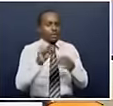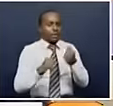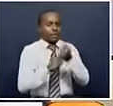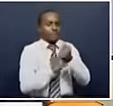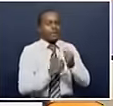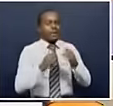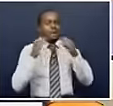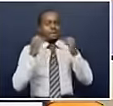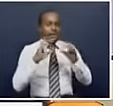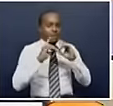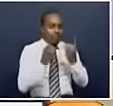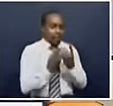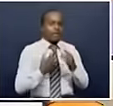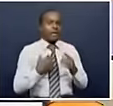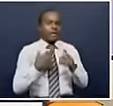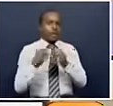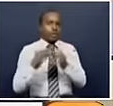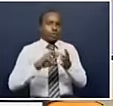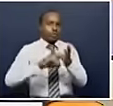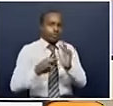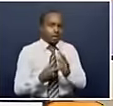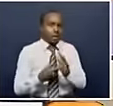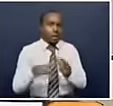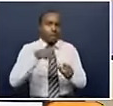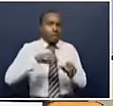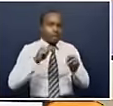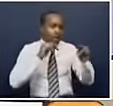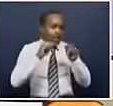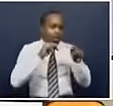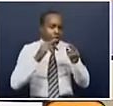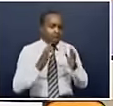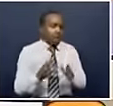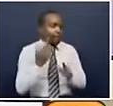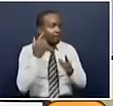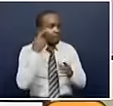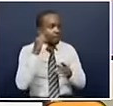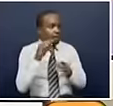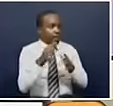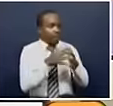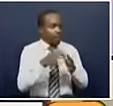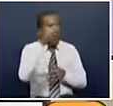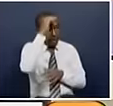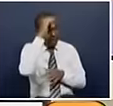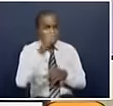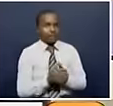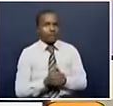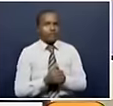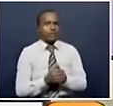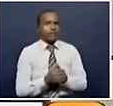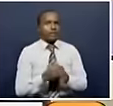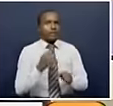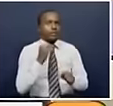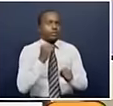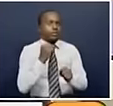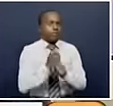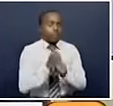contracting. And contracting, really, I was a negotiator for the U.S. government. You know, really doing the big